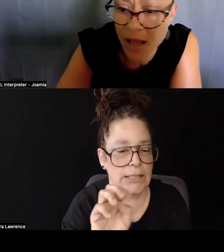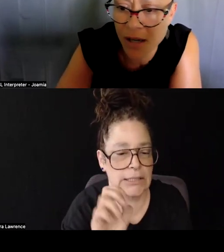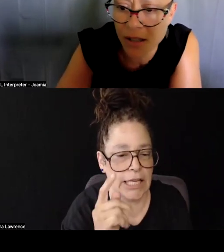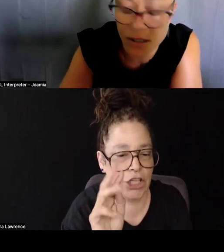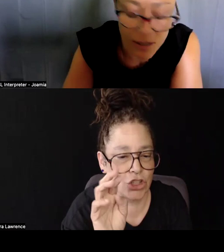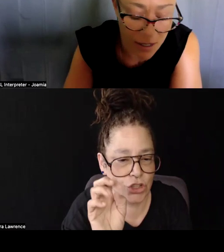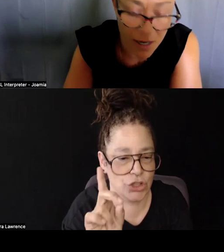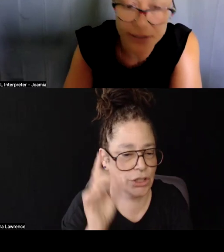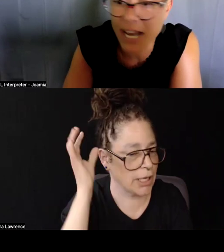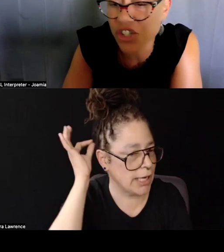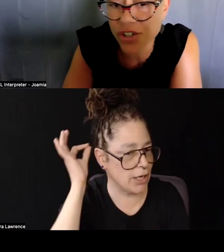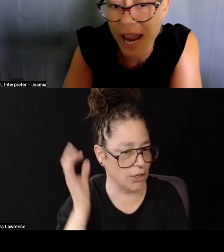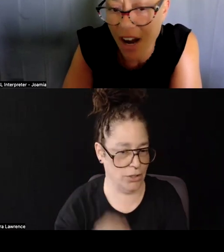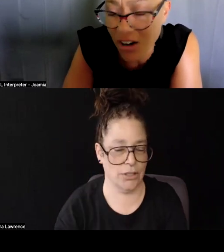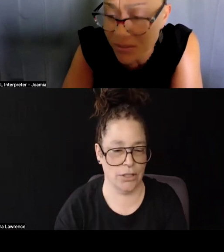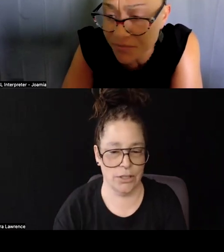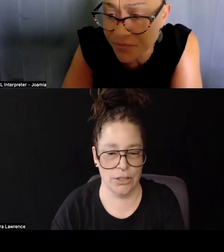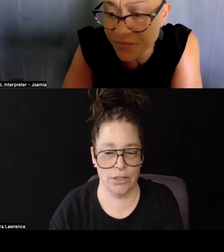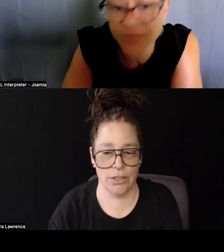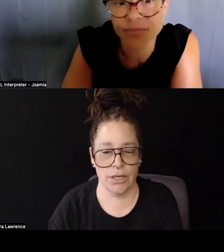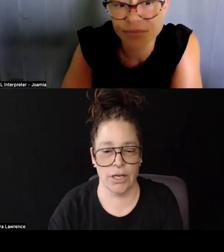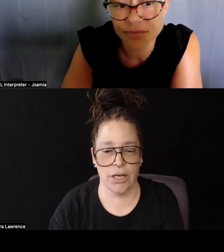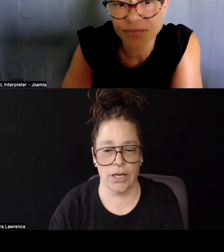to make textured hair.